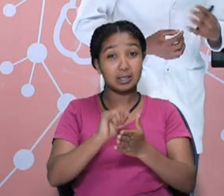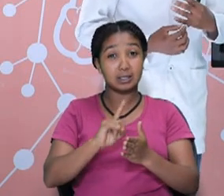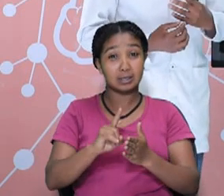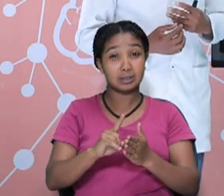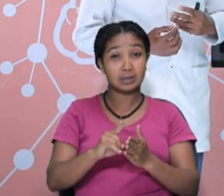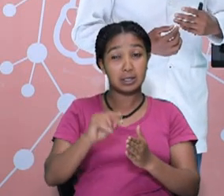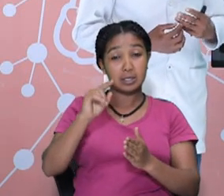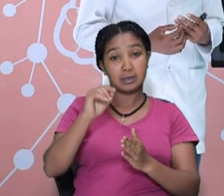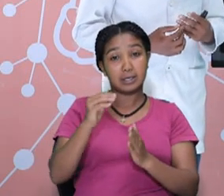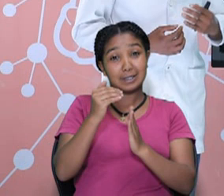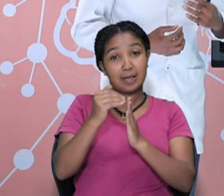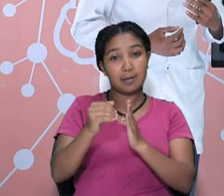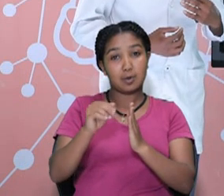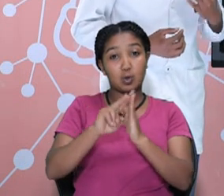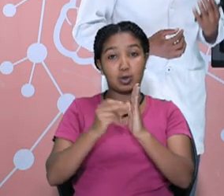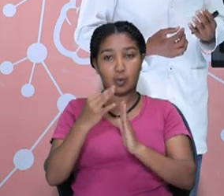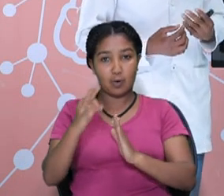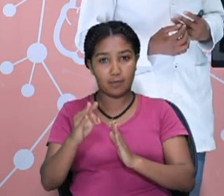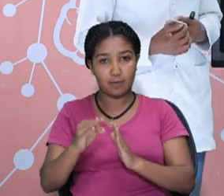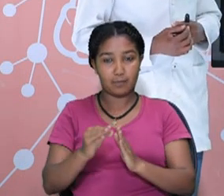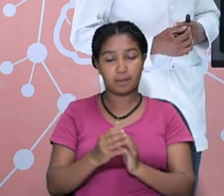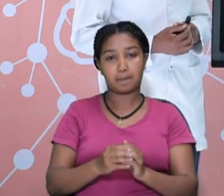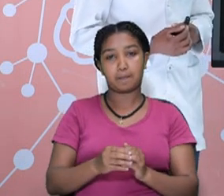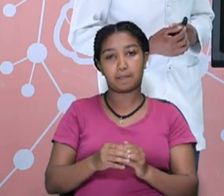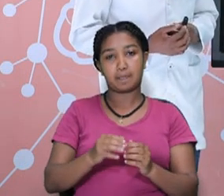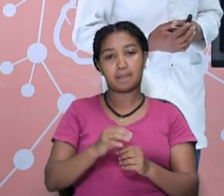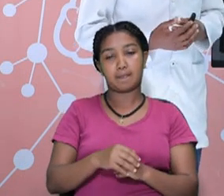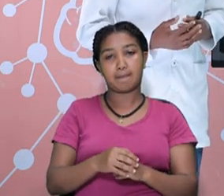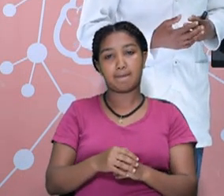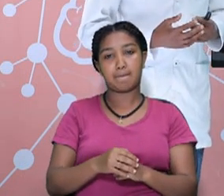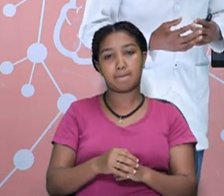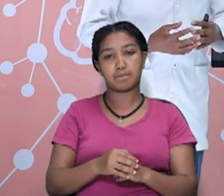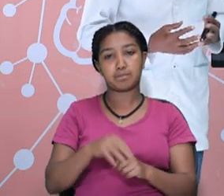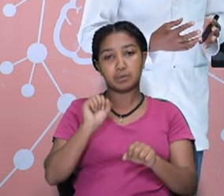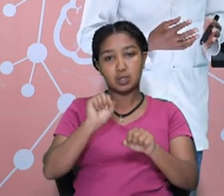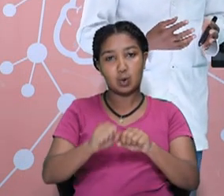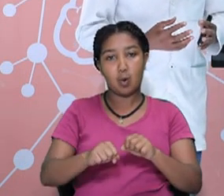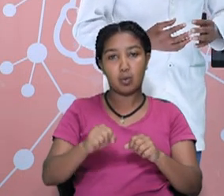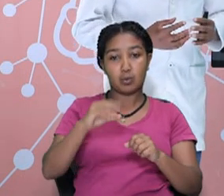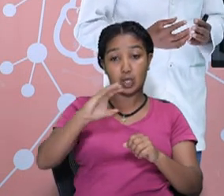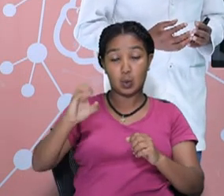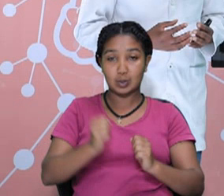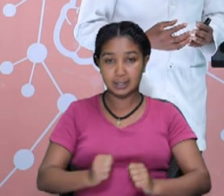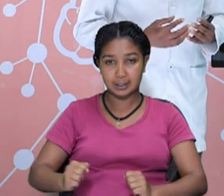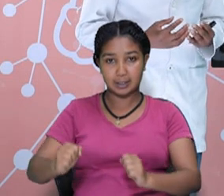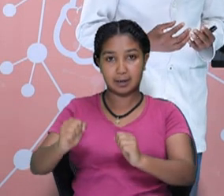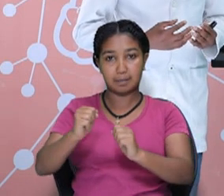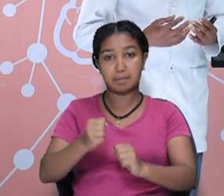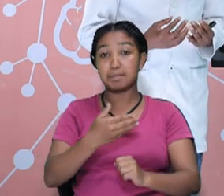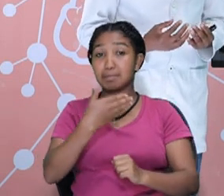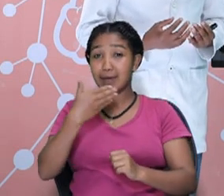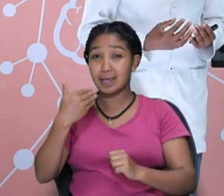a subunit of a biosphere. So ecosystems